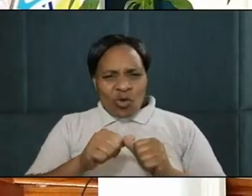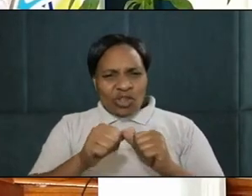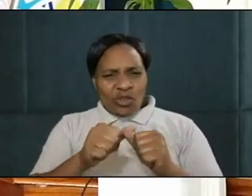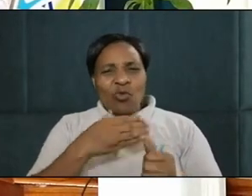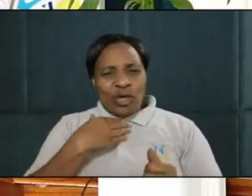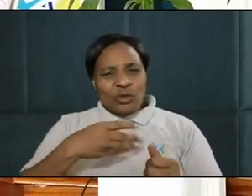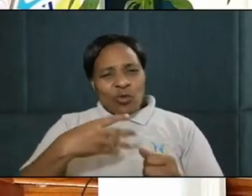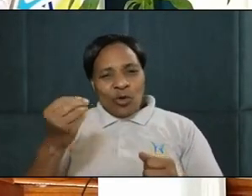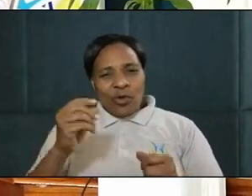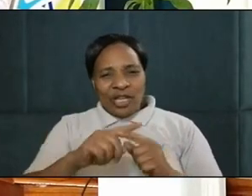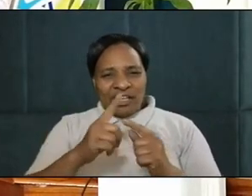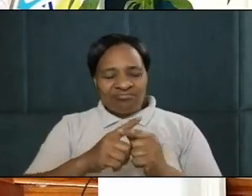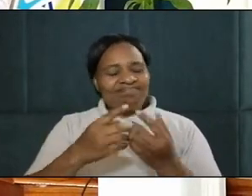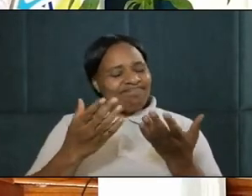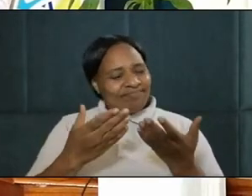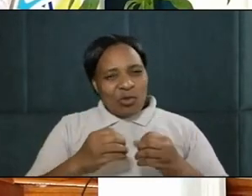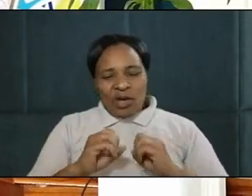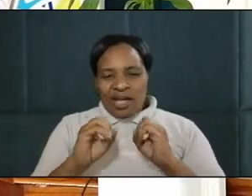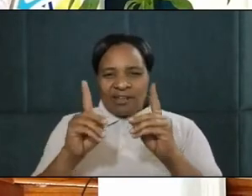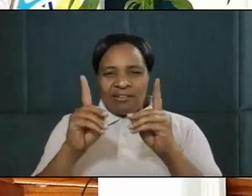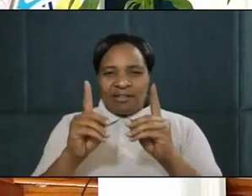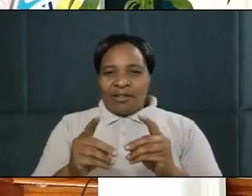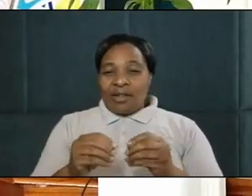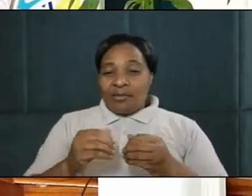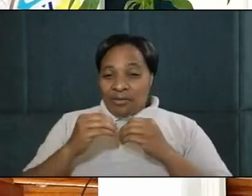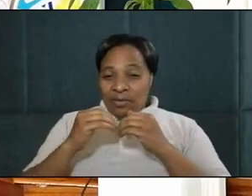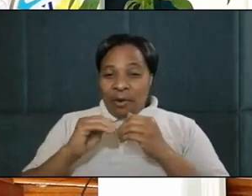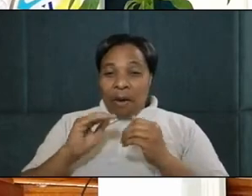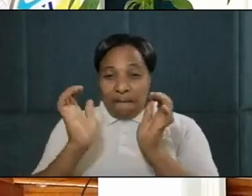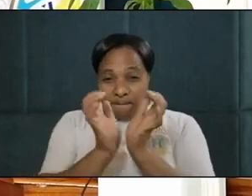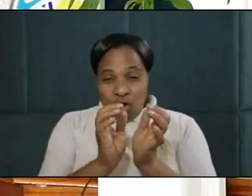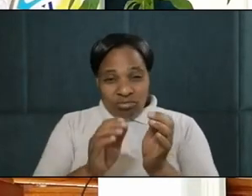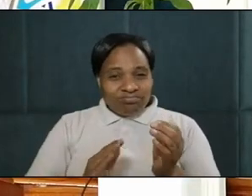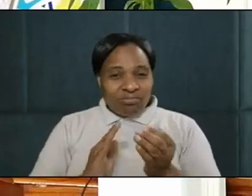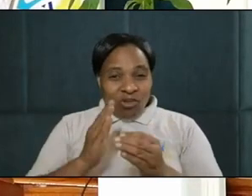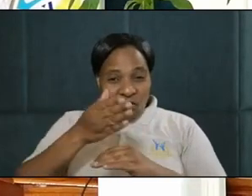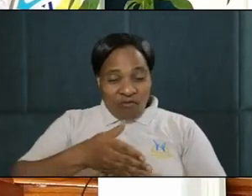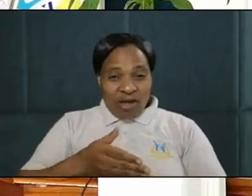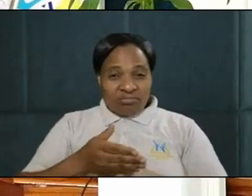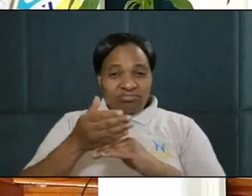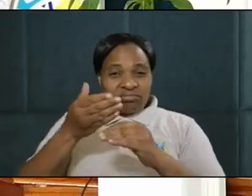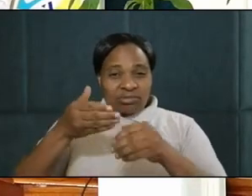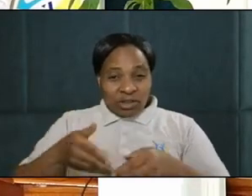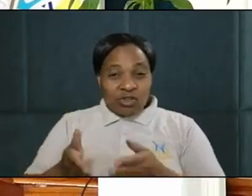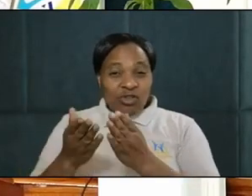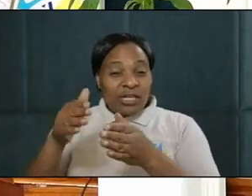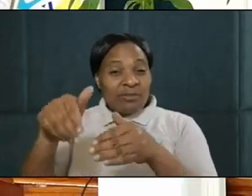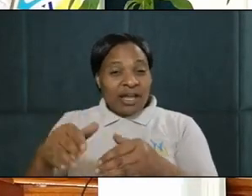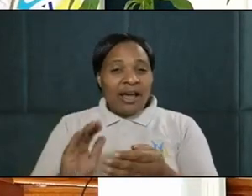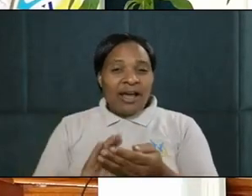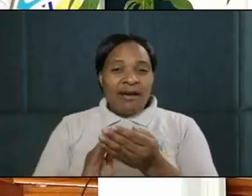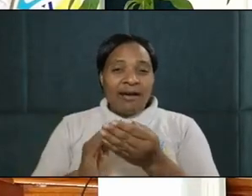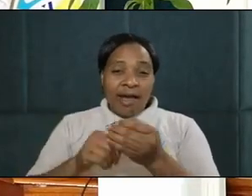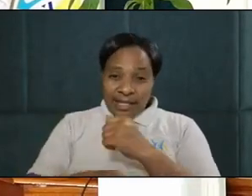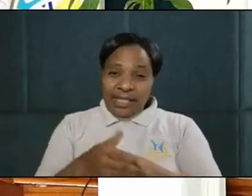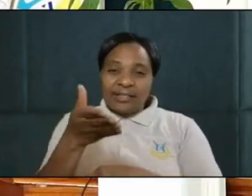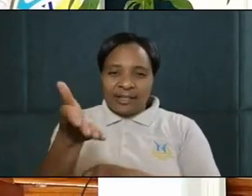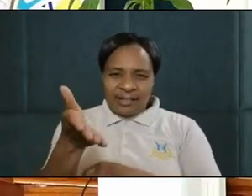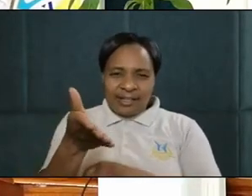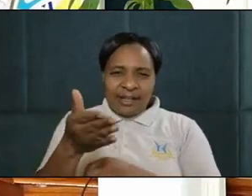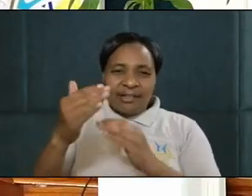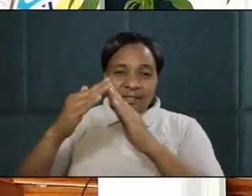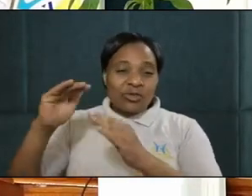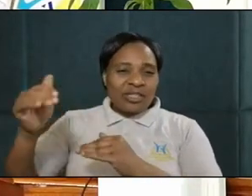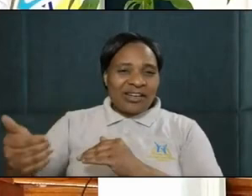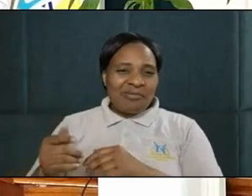Paul crosses over, gets another ship, crosses over to Jerusalem. So now we are at Jerusalem. Feel easy, we are at